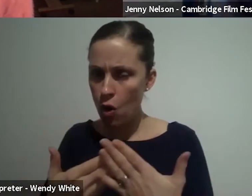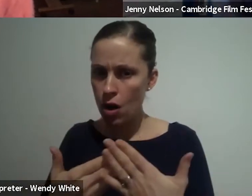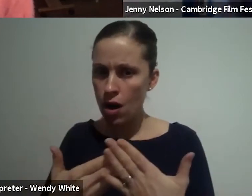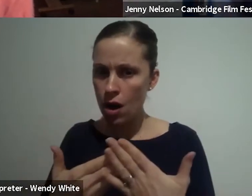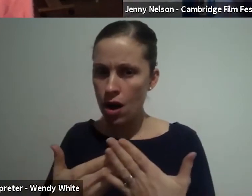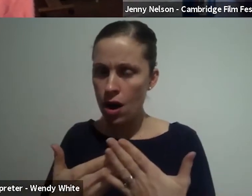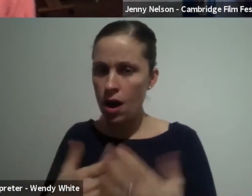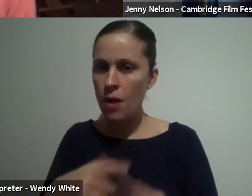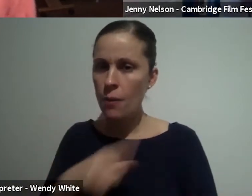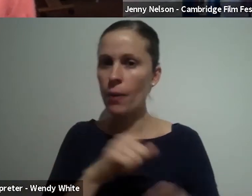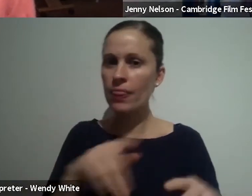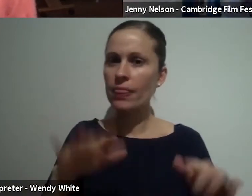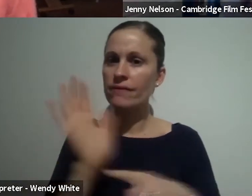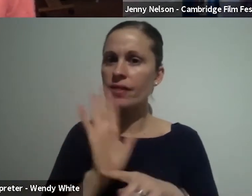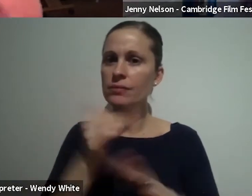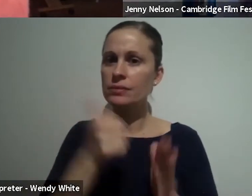are miming,